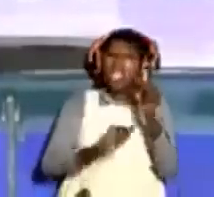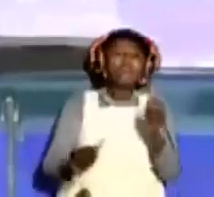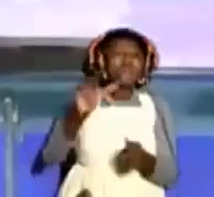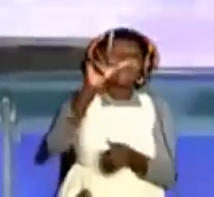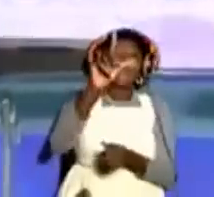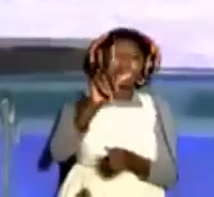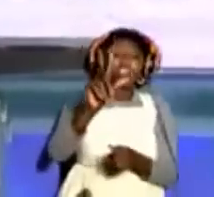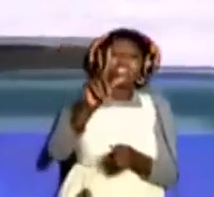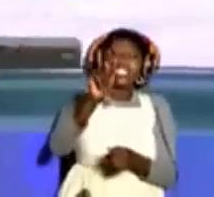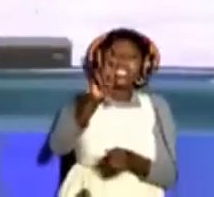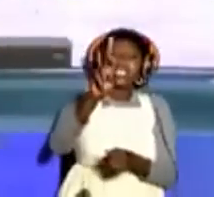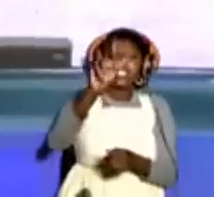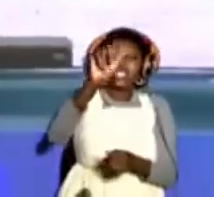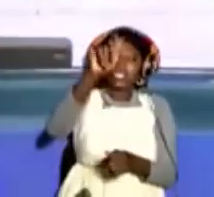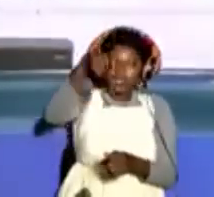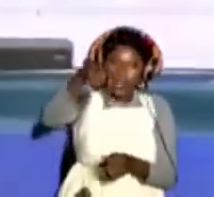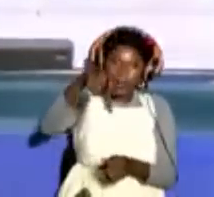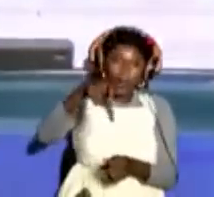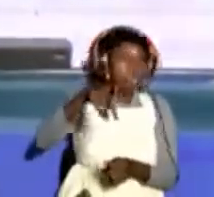feet, no more.